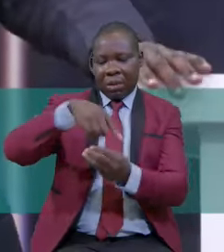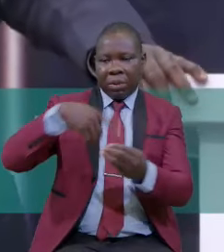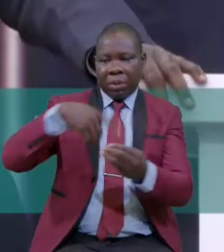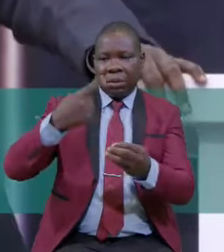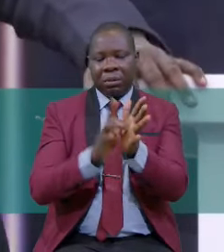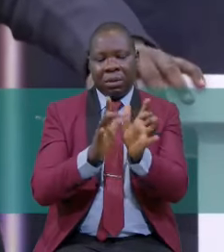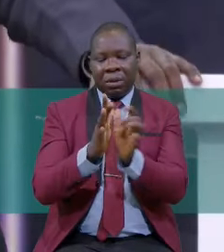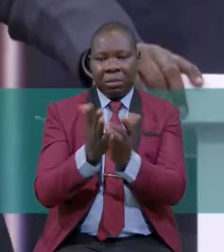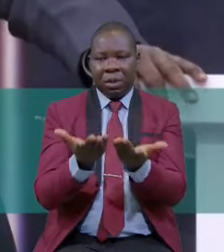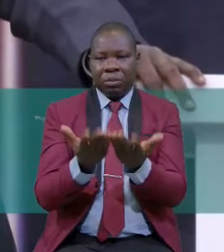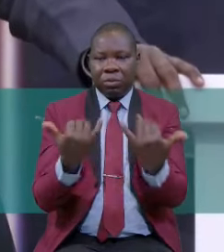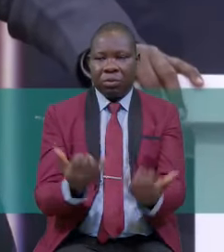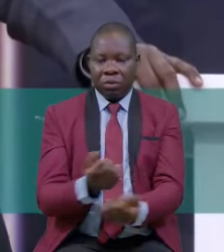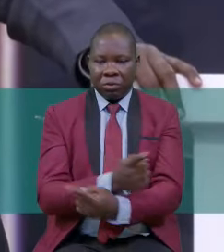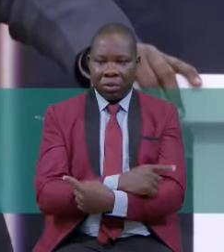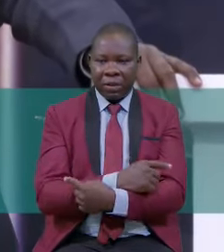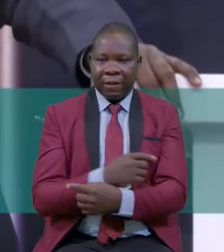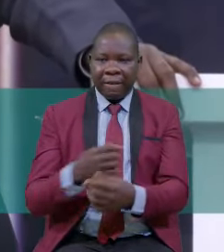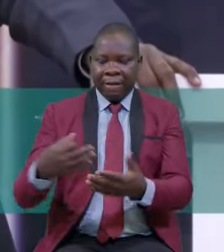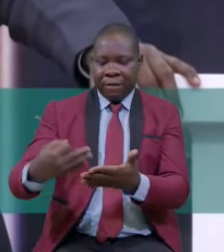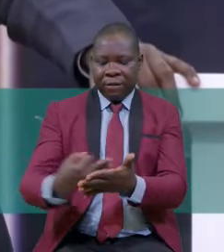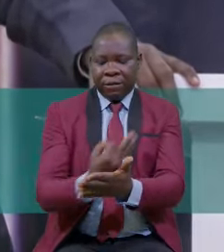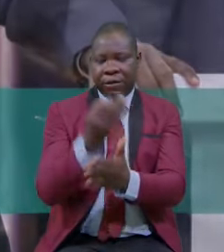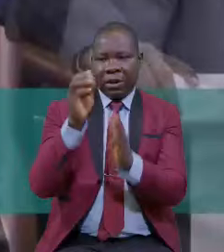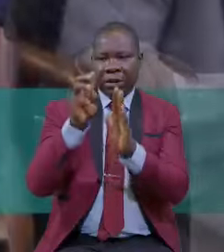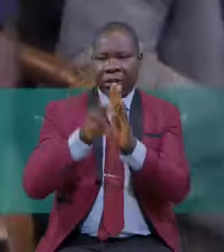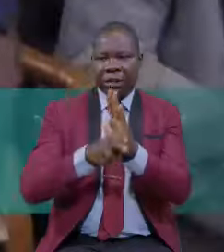and fullness in the Bible for you.